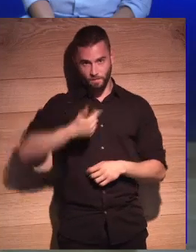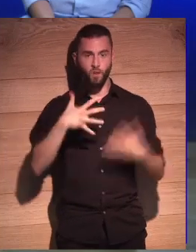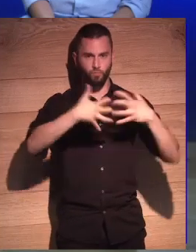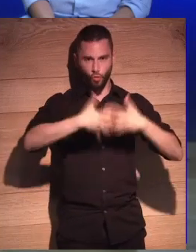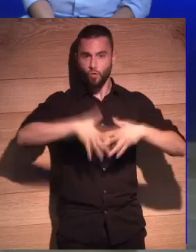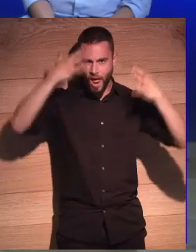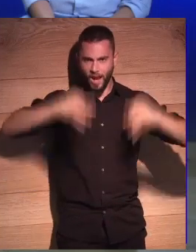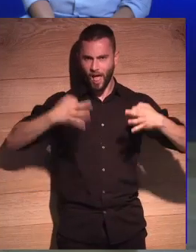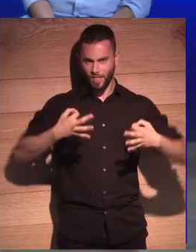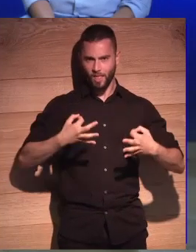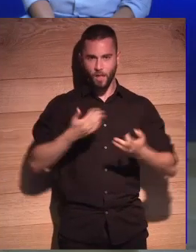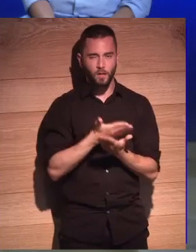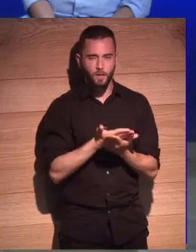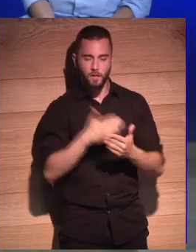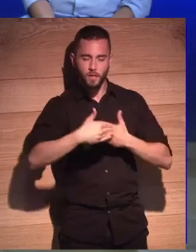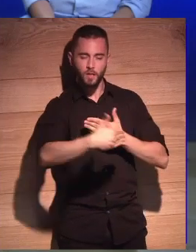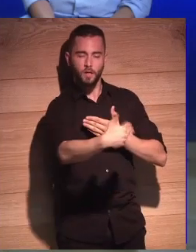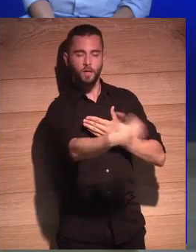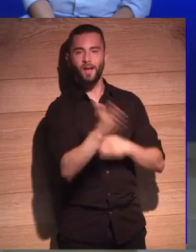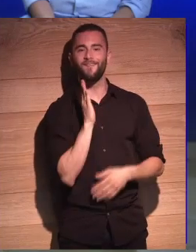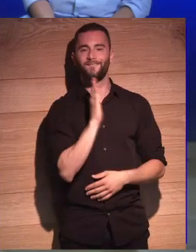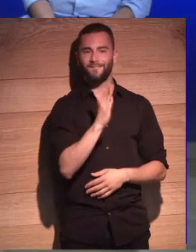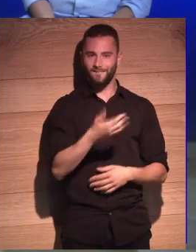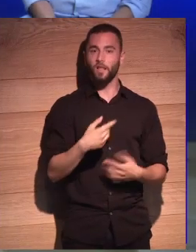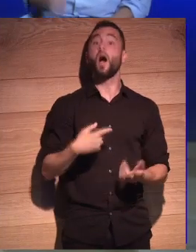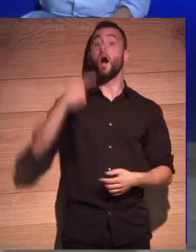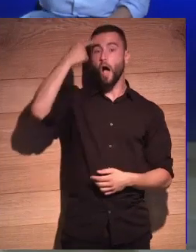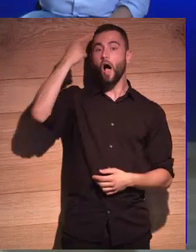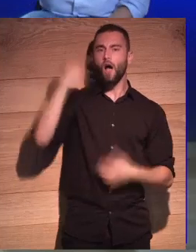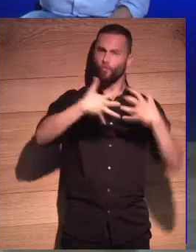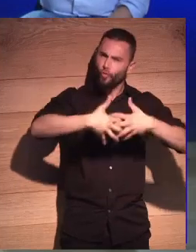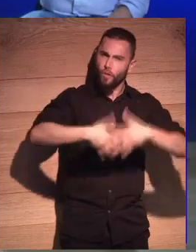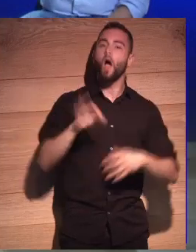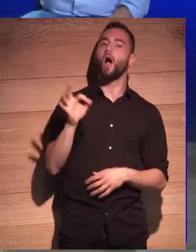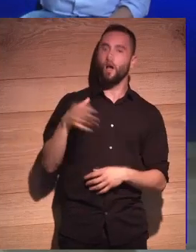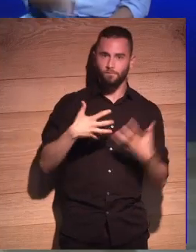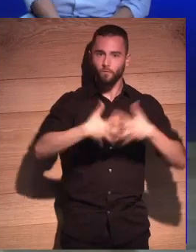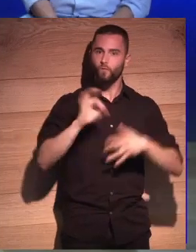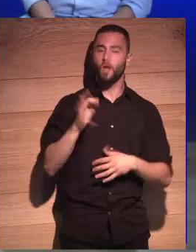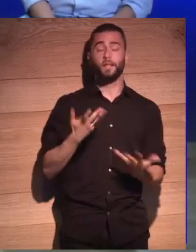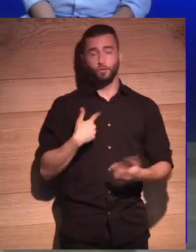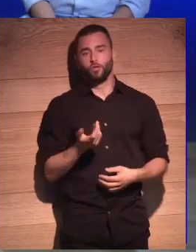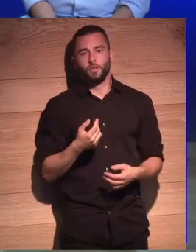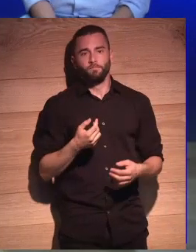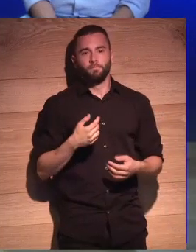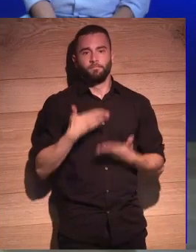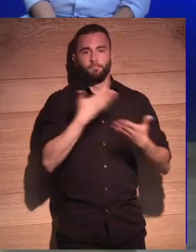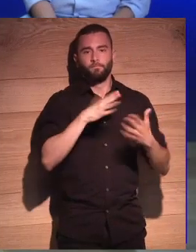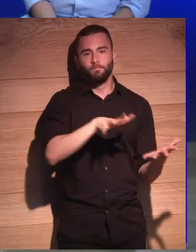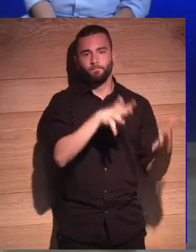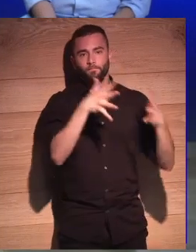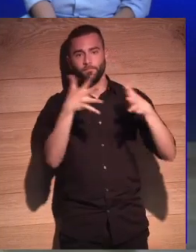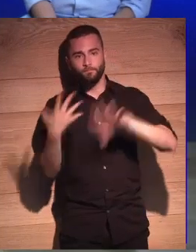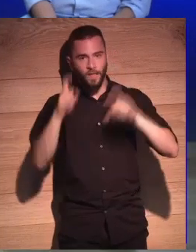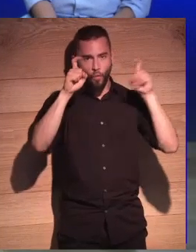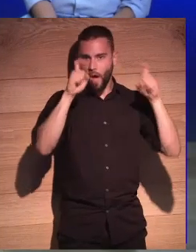it is really working, and this helps you convince the people that comes after, and we are seeing how